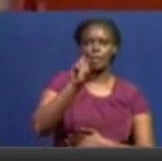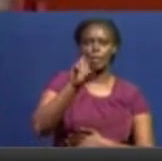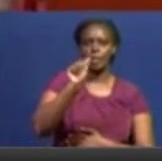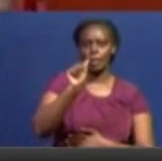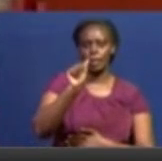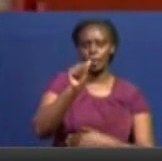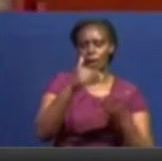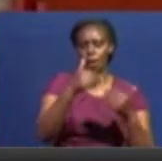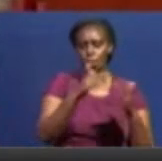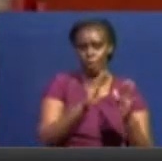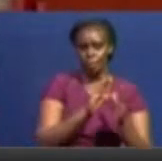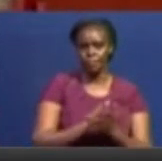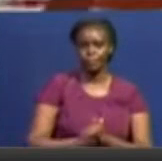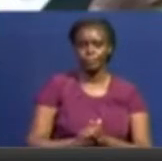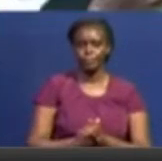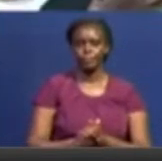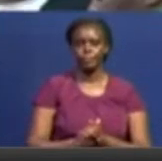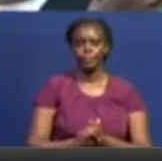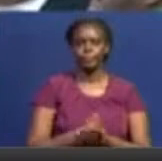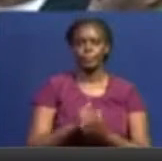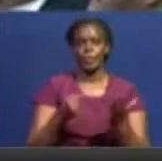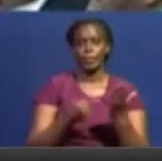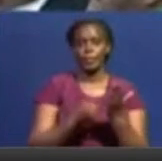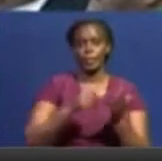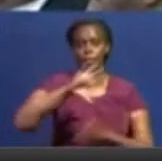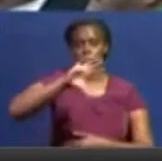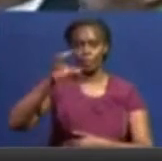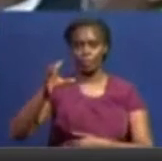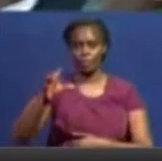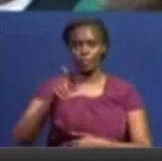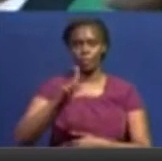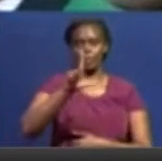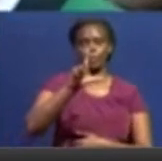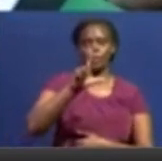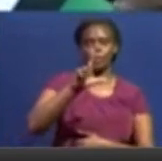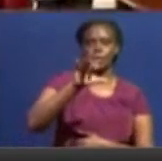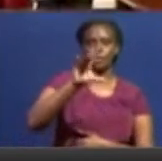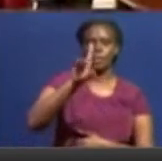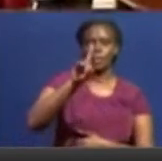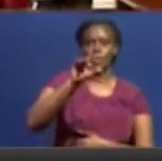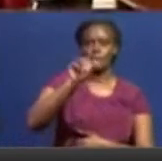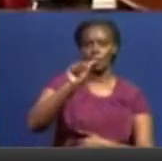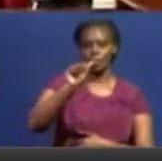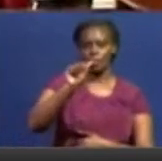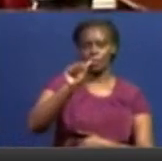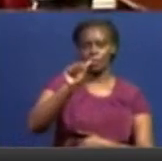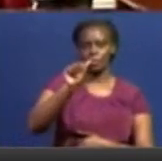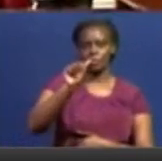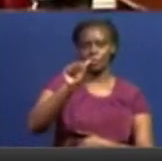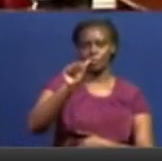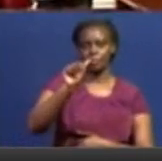Okay. Taita Taveta Lydia Haika Mnene Mizige.